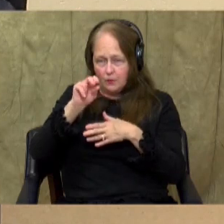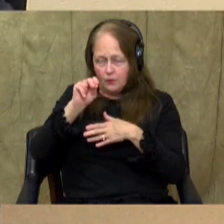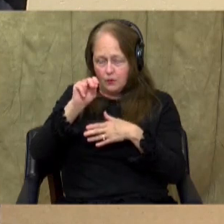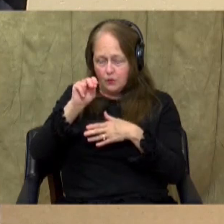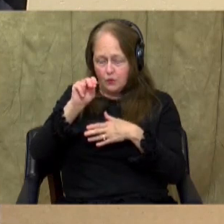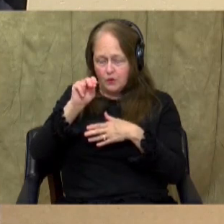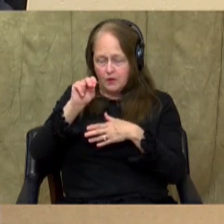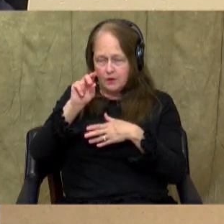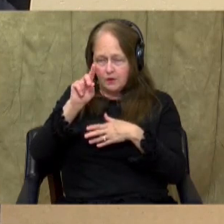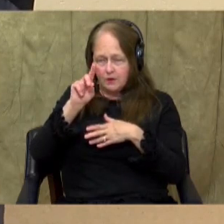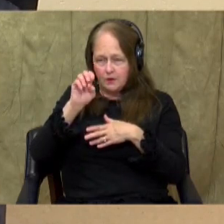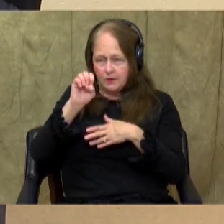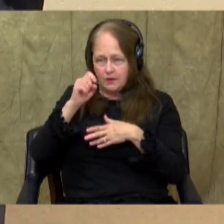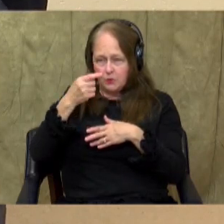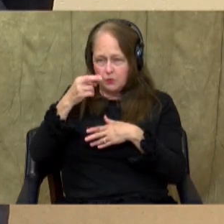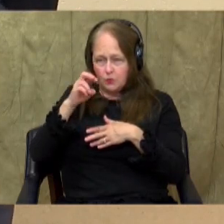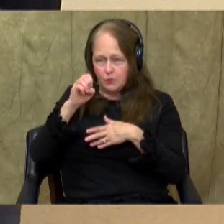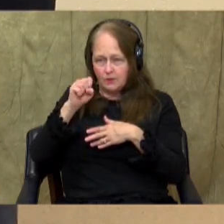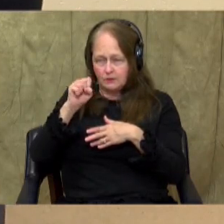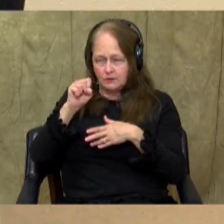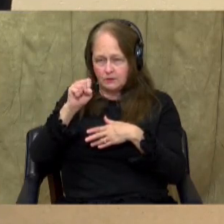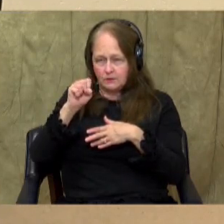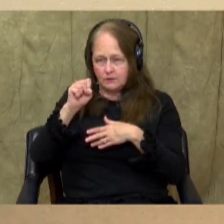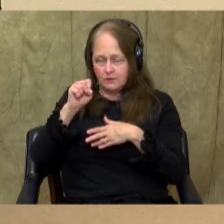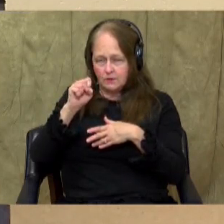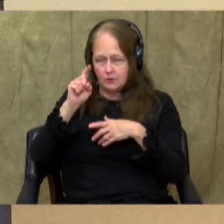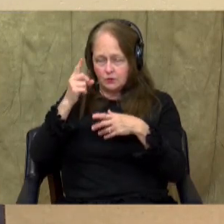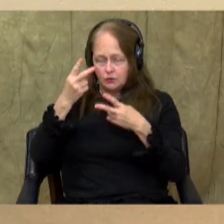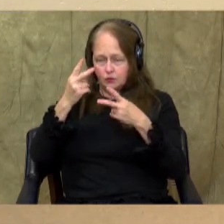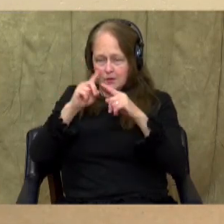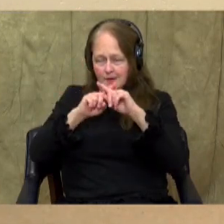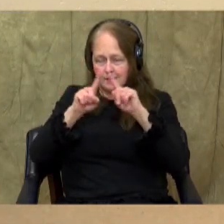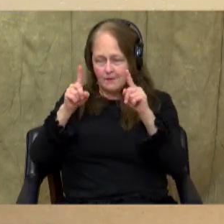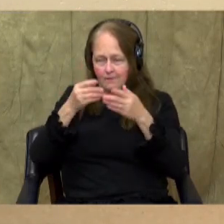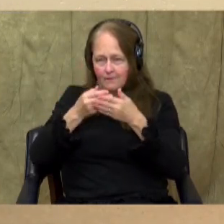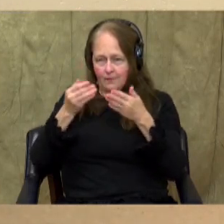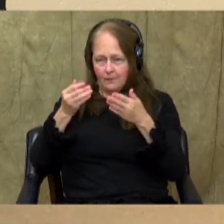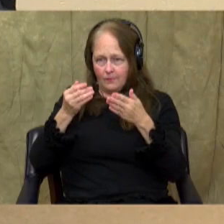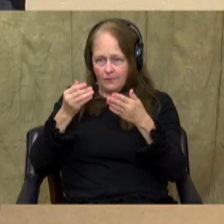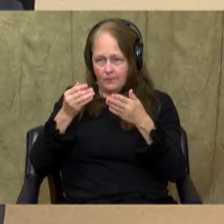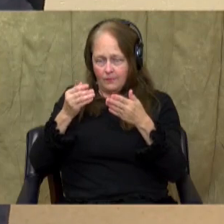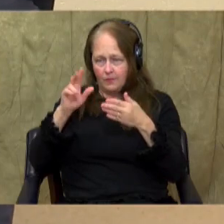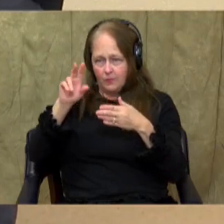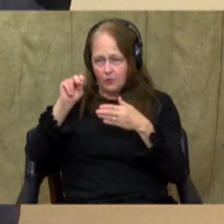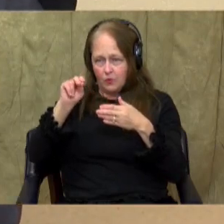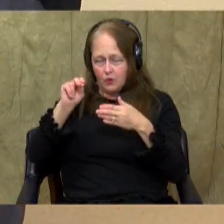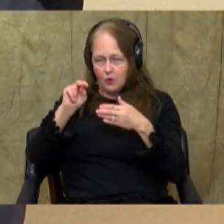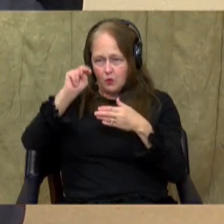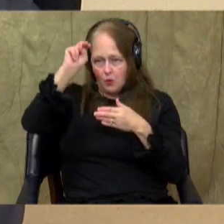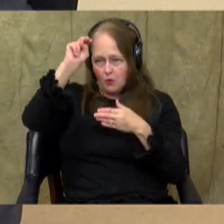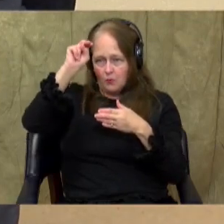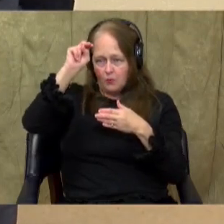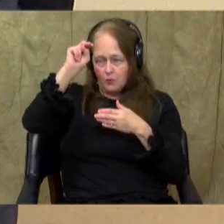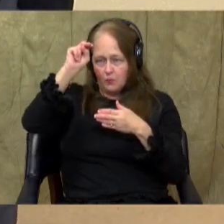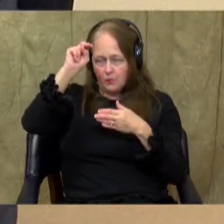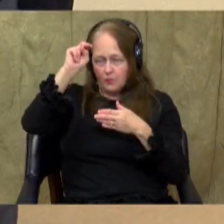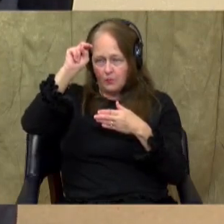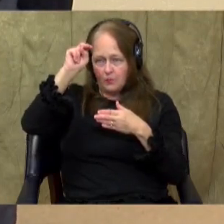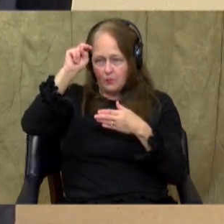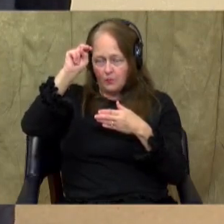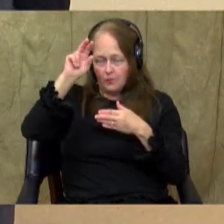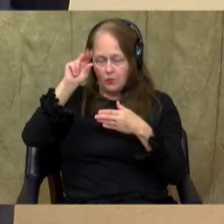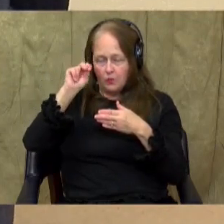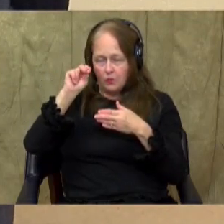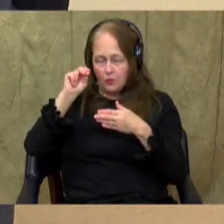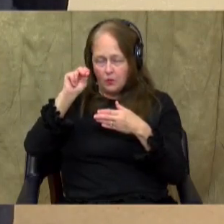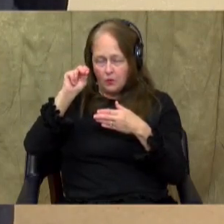degrees latitude. Well, that could mean two different things. That could be 30 degrees north, or it could be